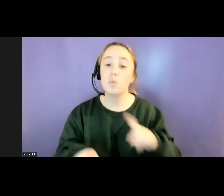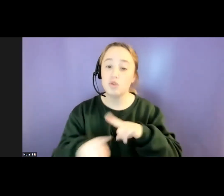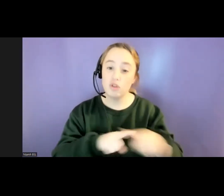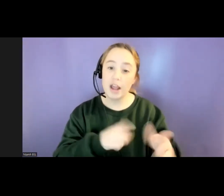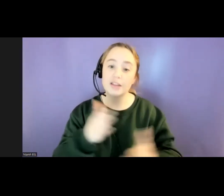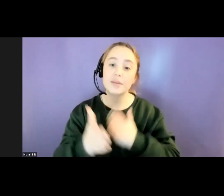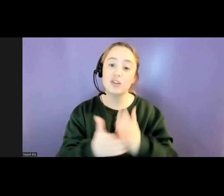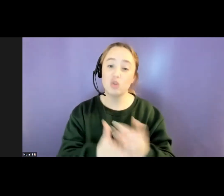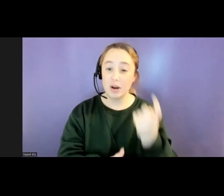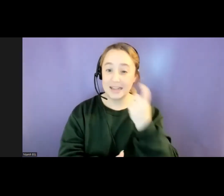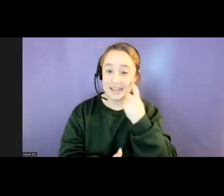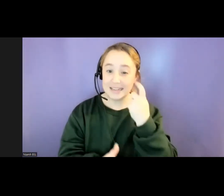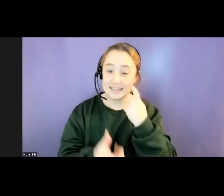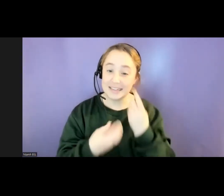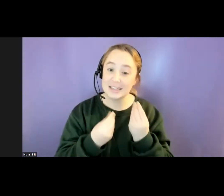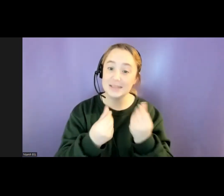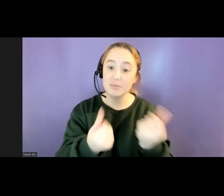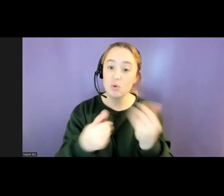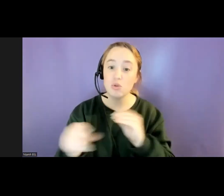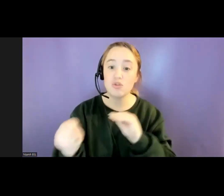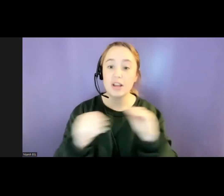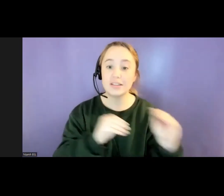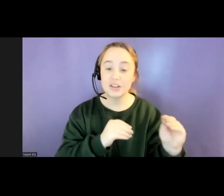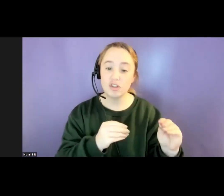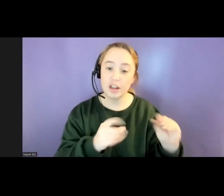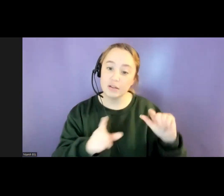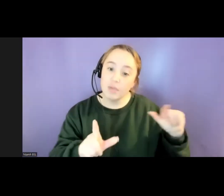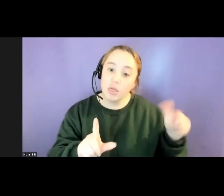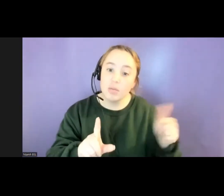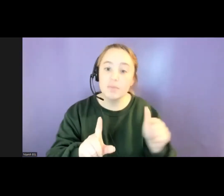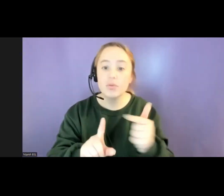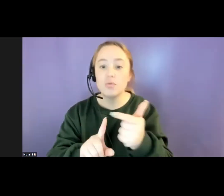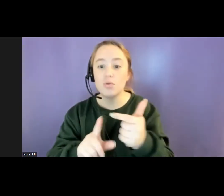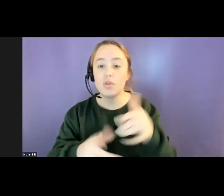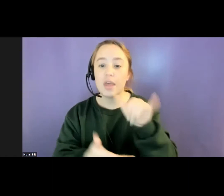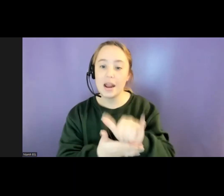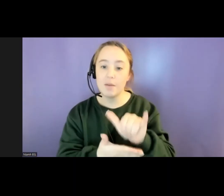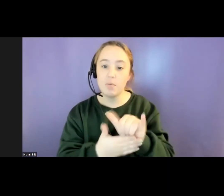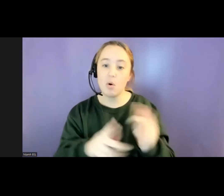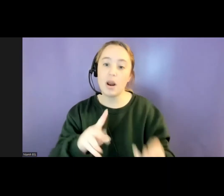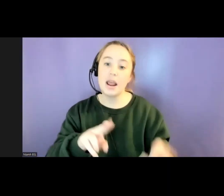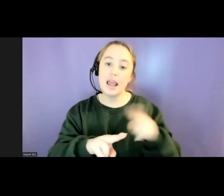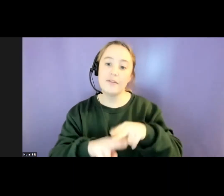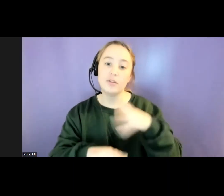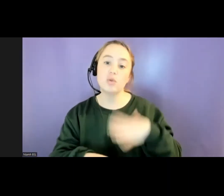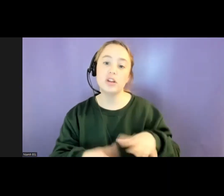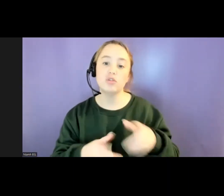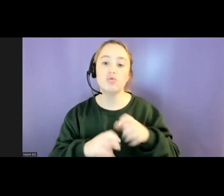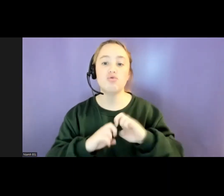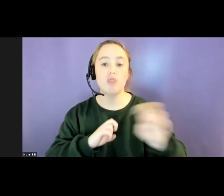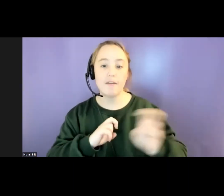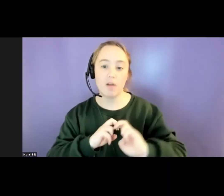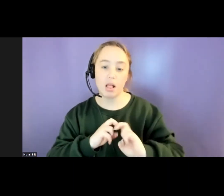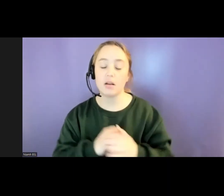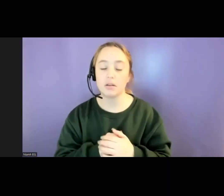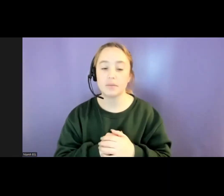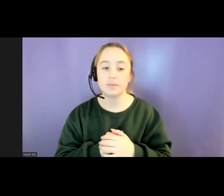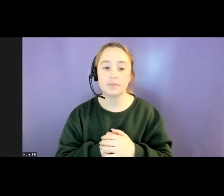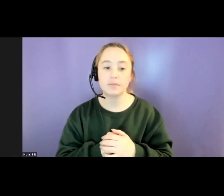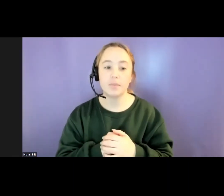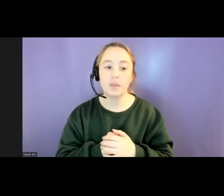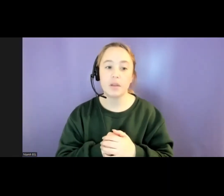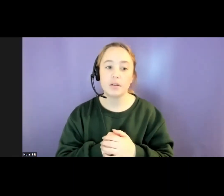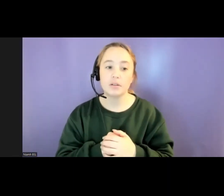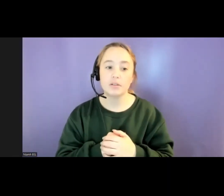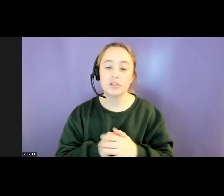easier transition through the airport for anyone who might need to travel, and that we try to